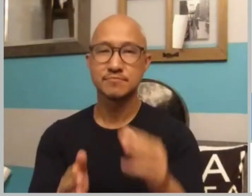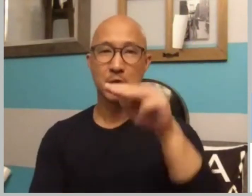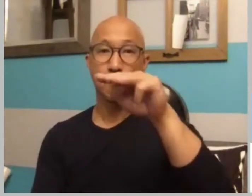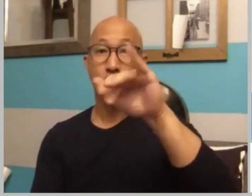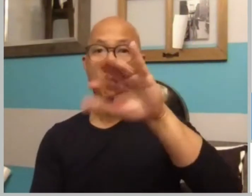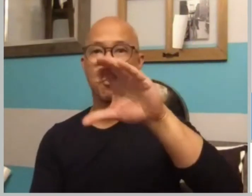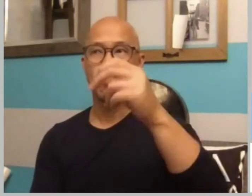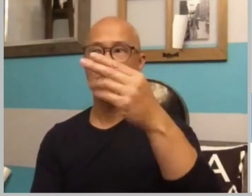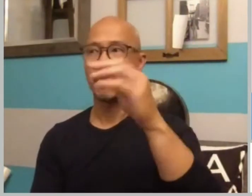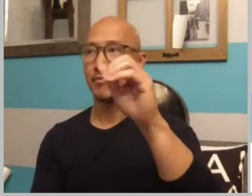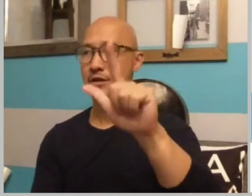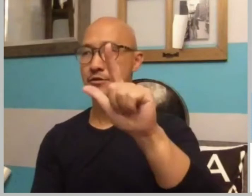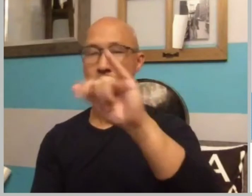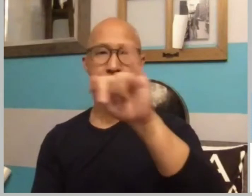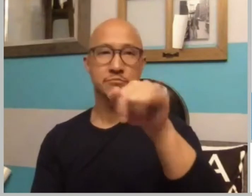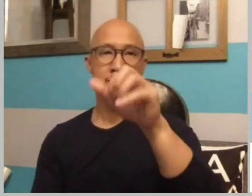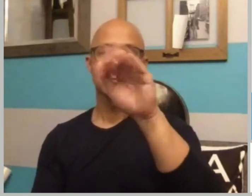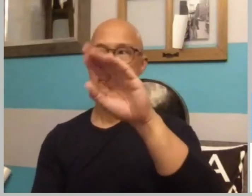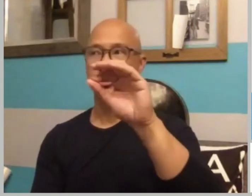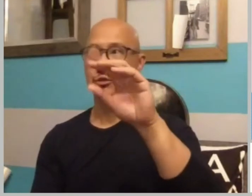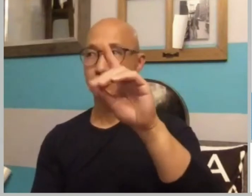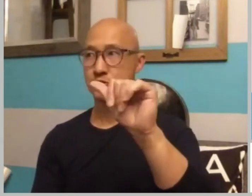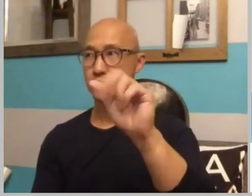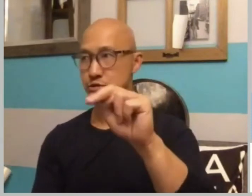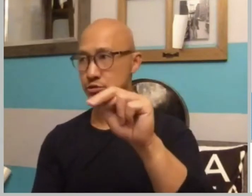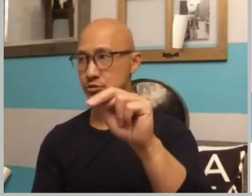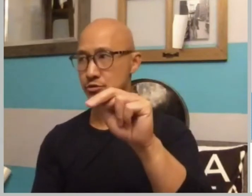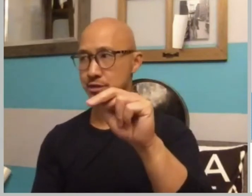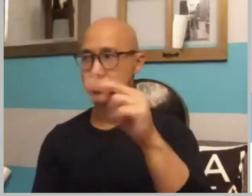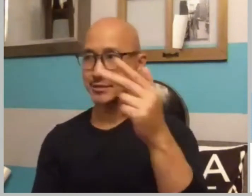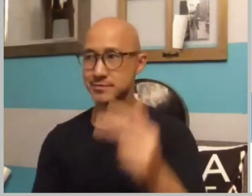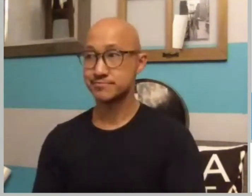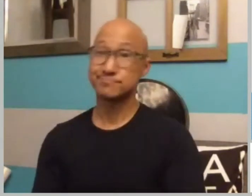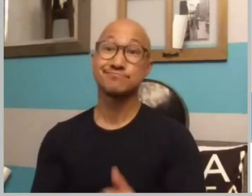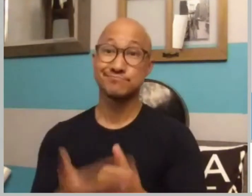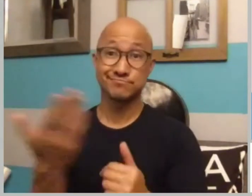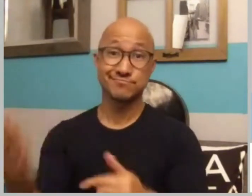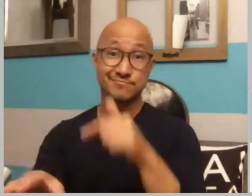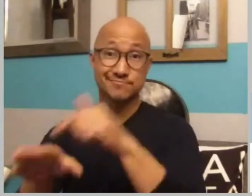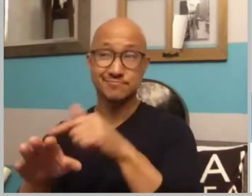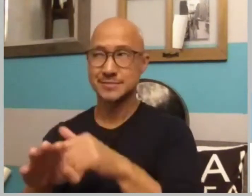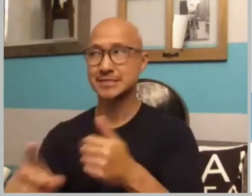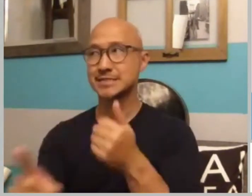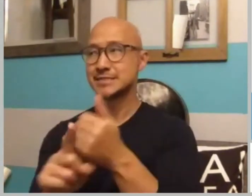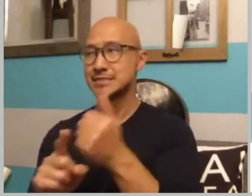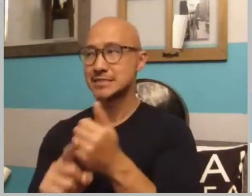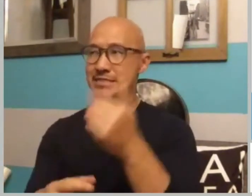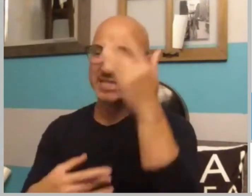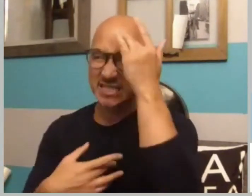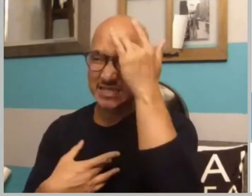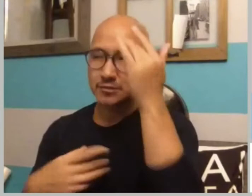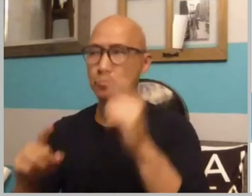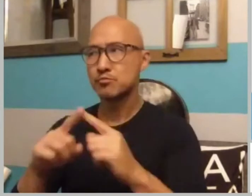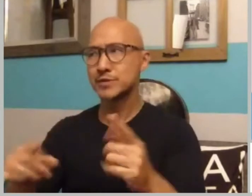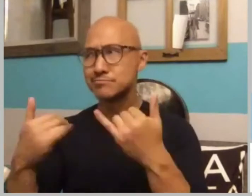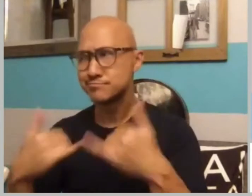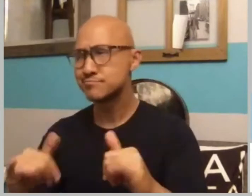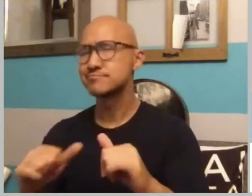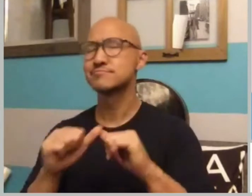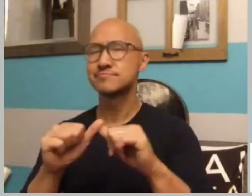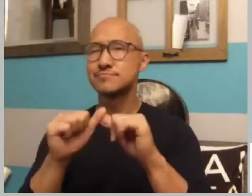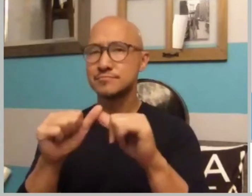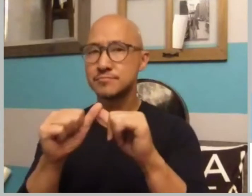the grace that will be brought to you at the revelation of Jesus Christ. In 1 Peter chapter 5, verse 8 through 10, again, it says,